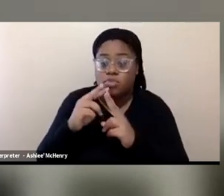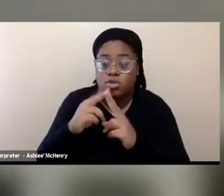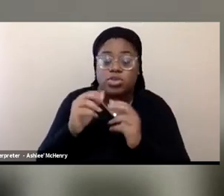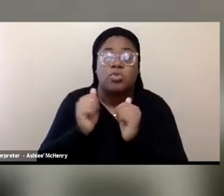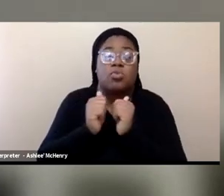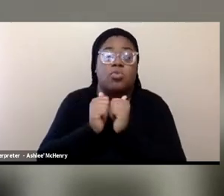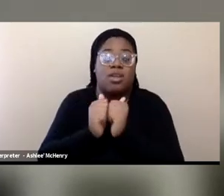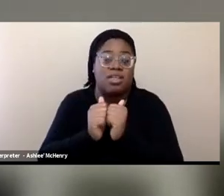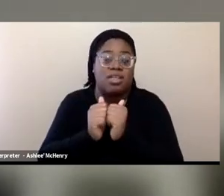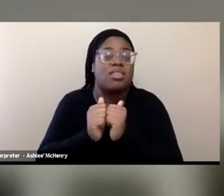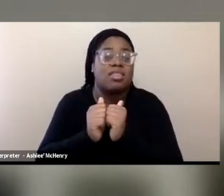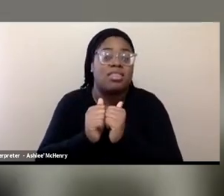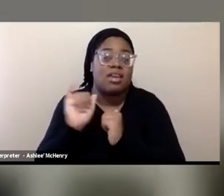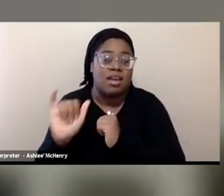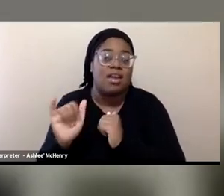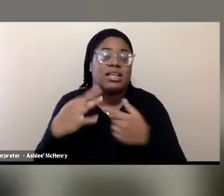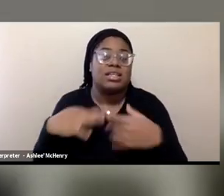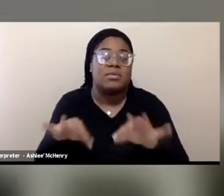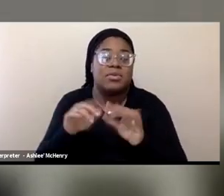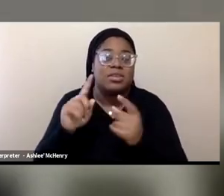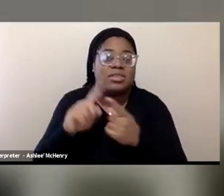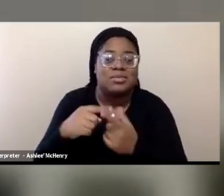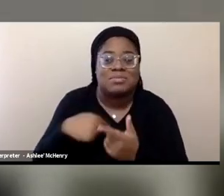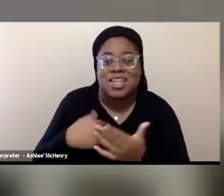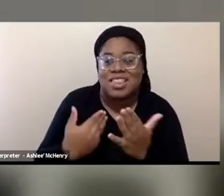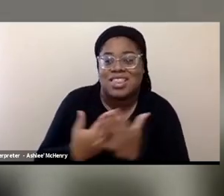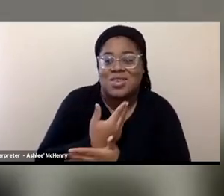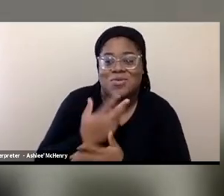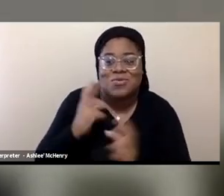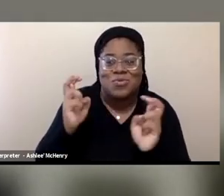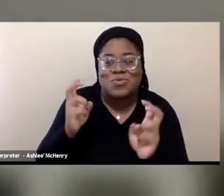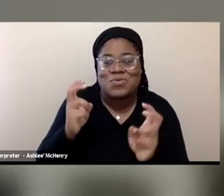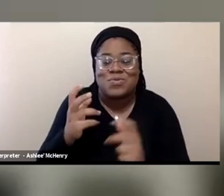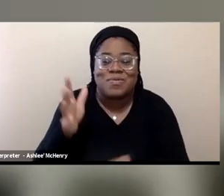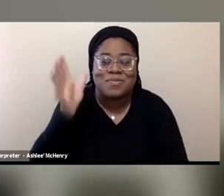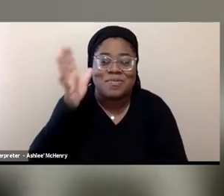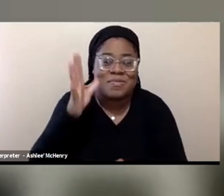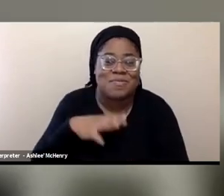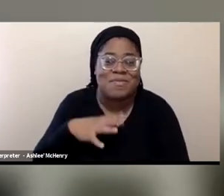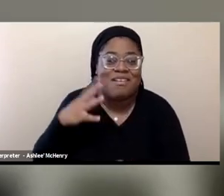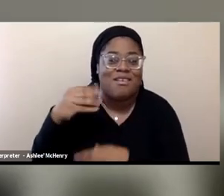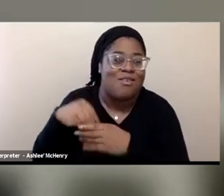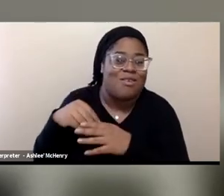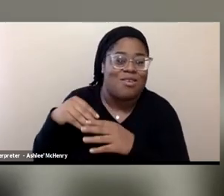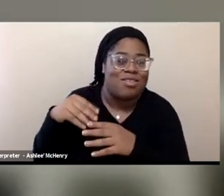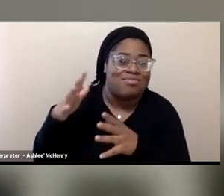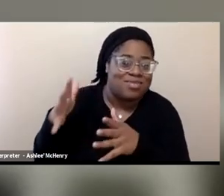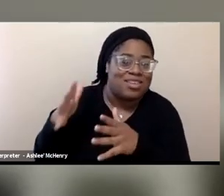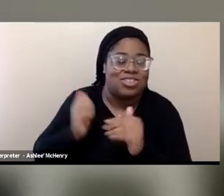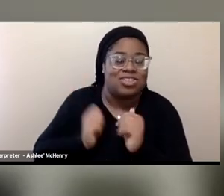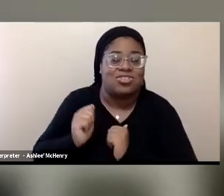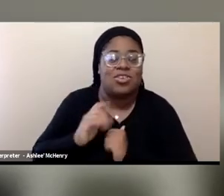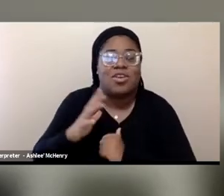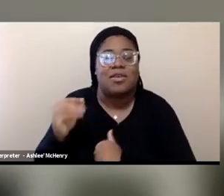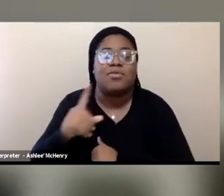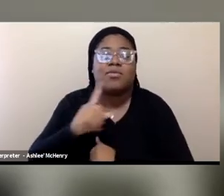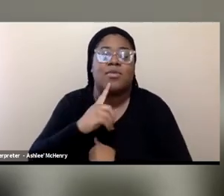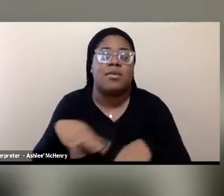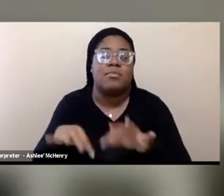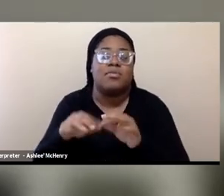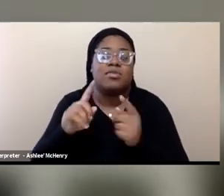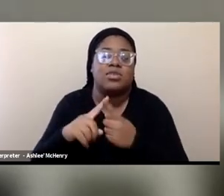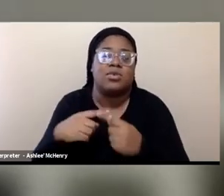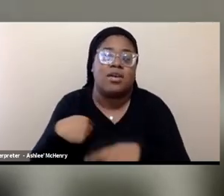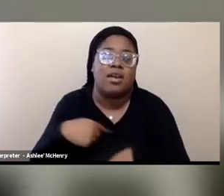It's important to me, also as the new guy on the block, it's important to us at Peacock